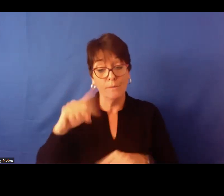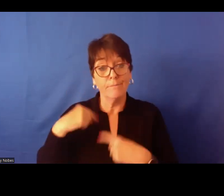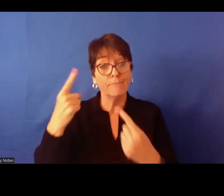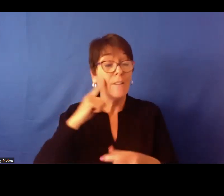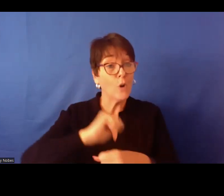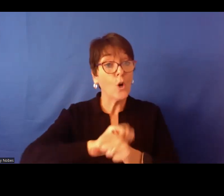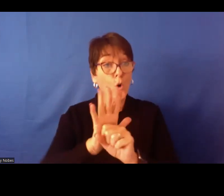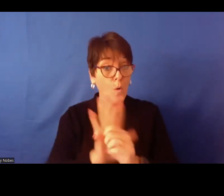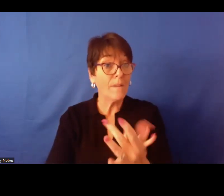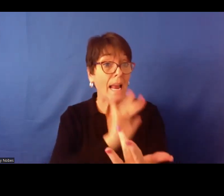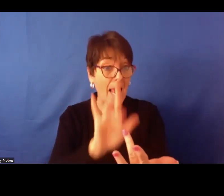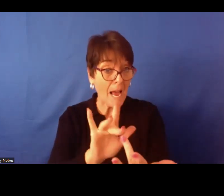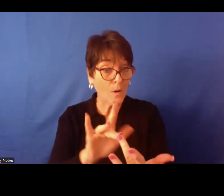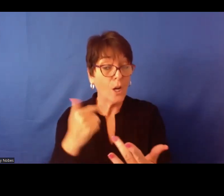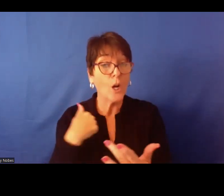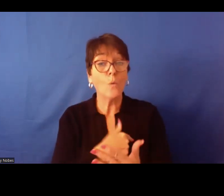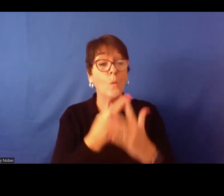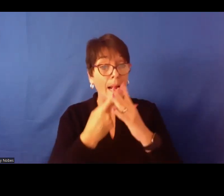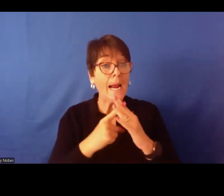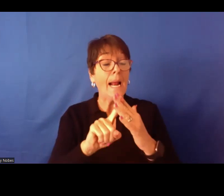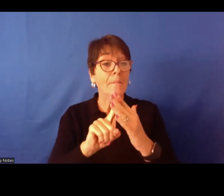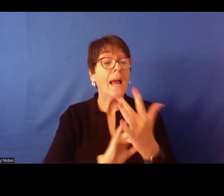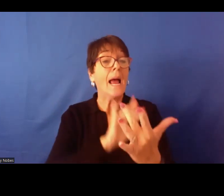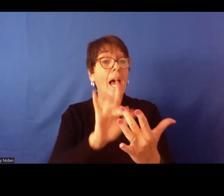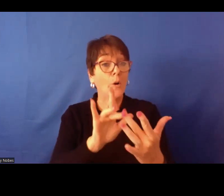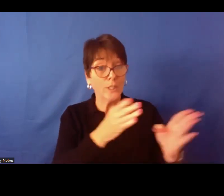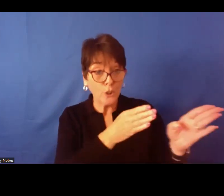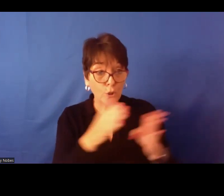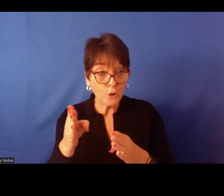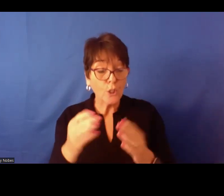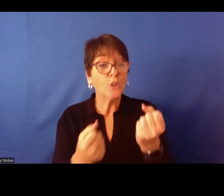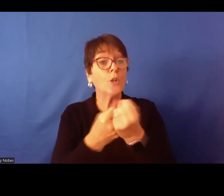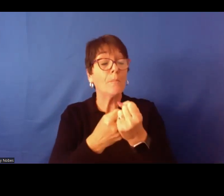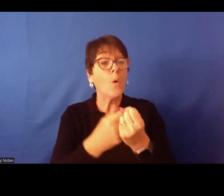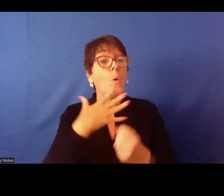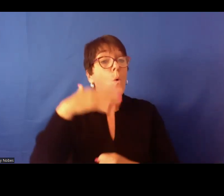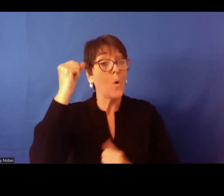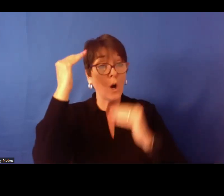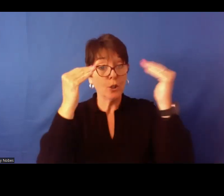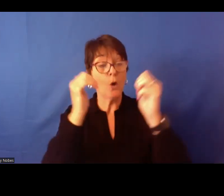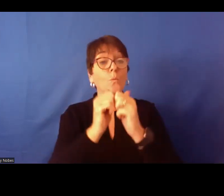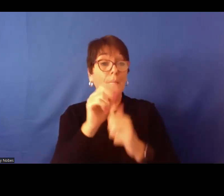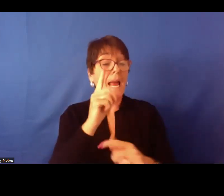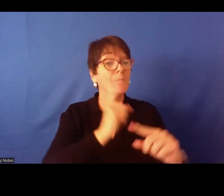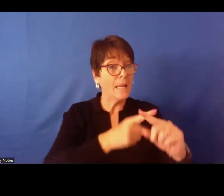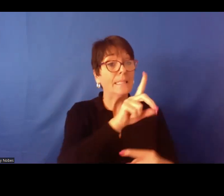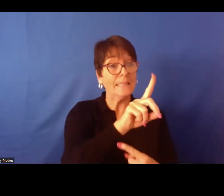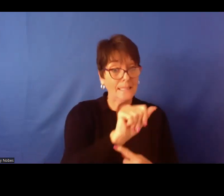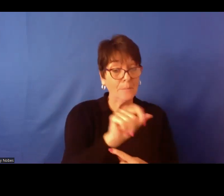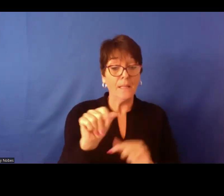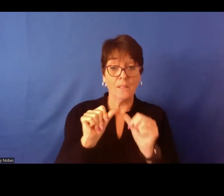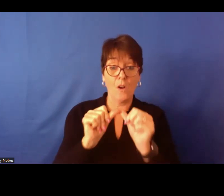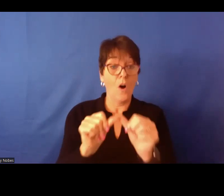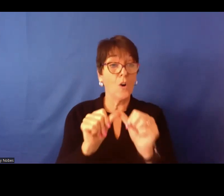outreach. So we implemented an outreach strategy that supported older adults and people with disabilities. And this was an ongoing effort